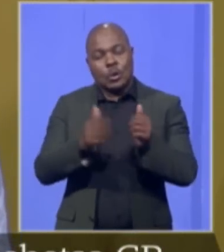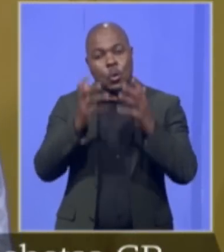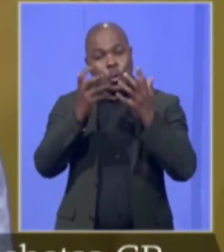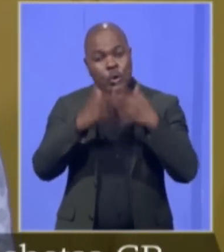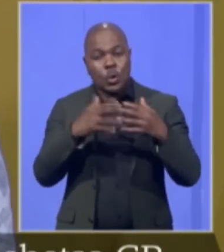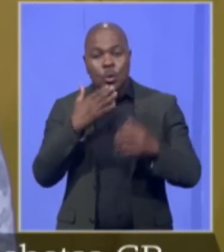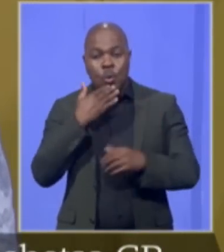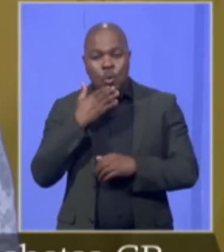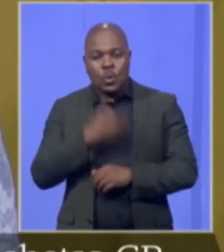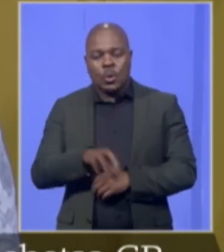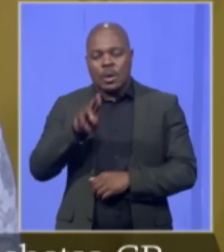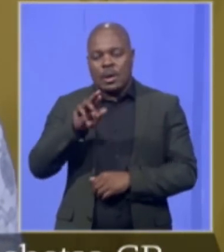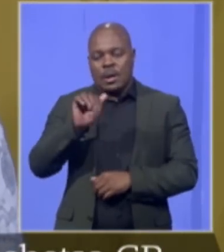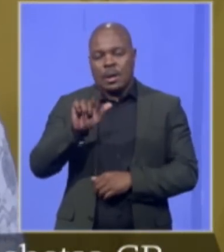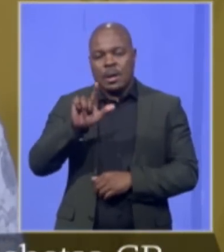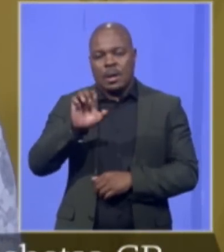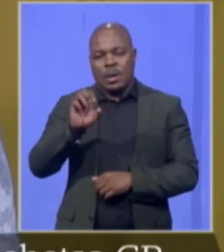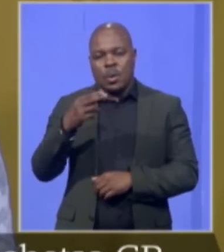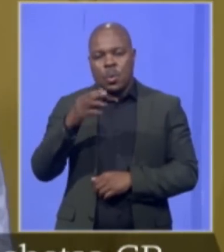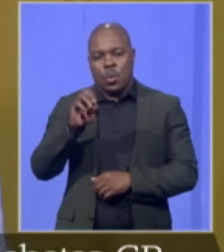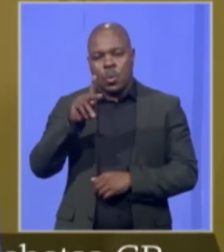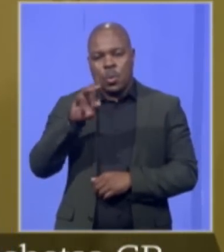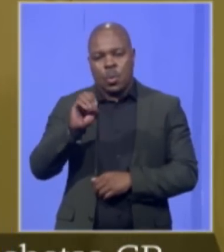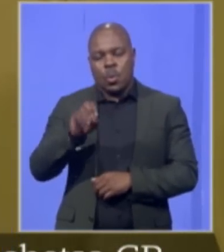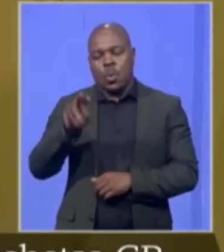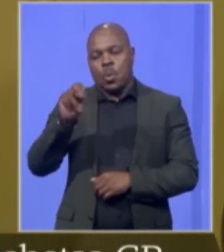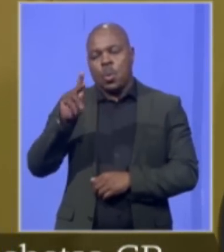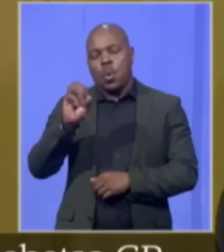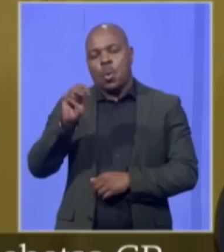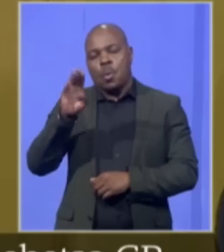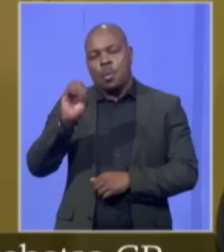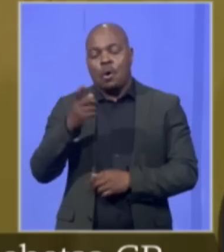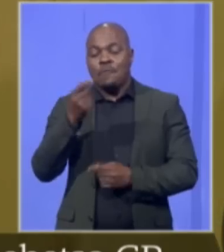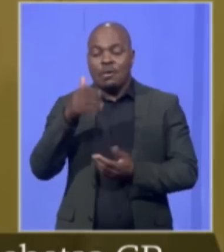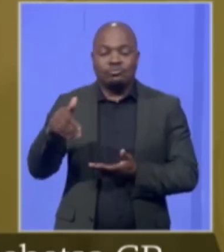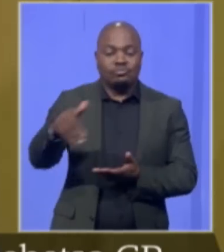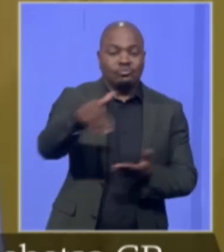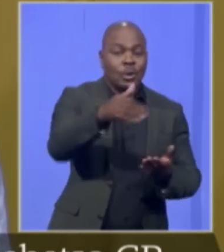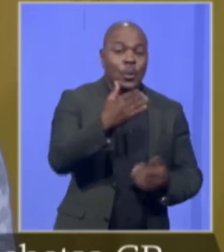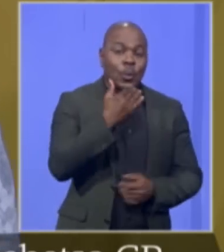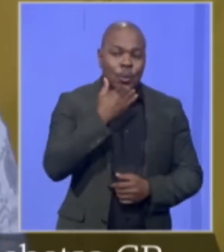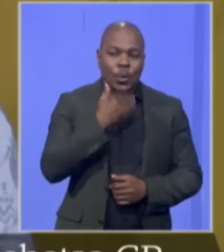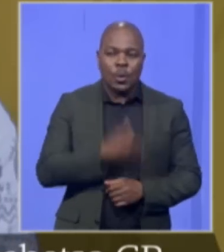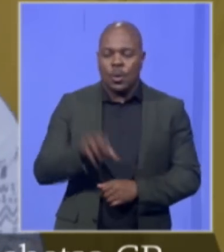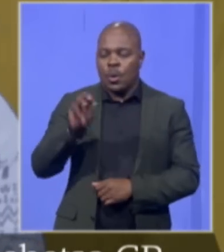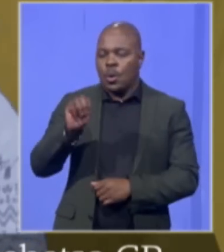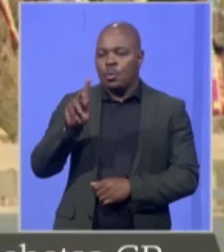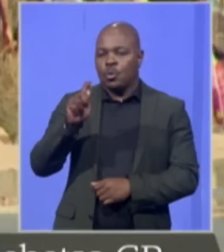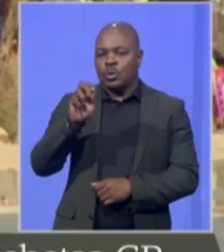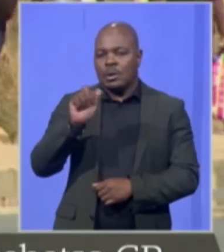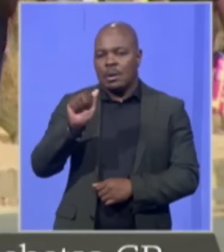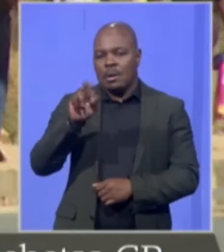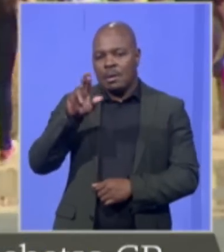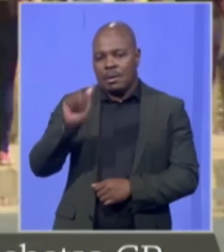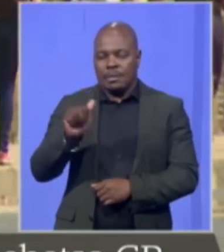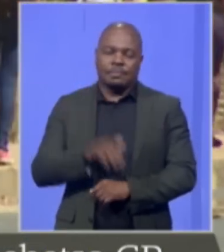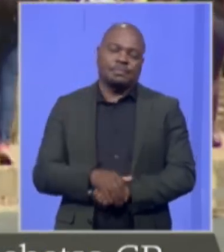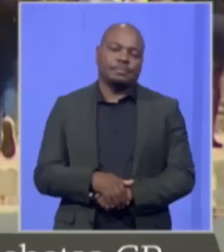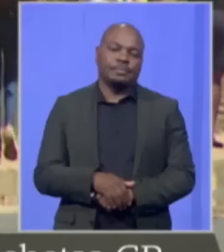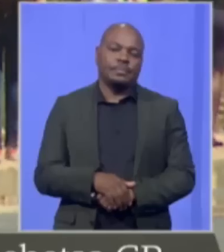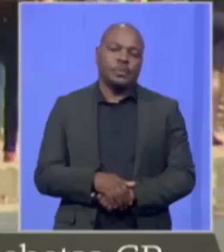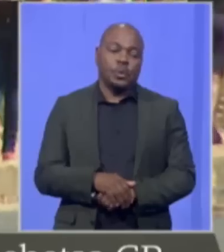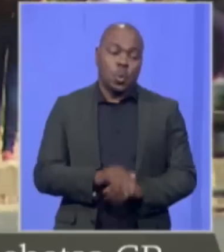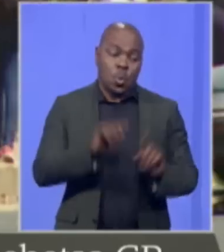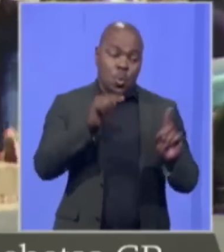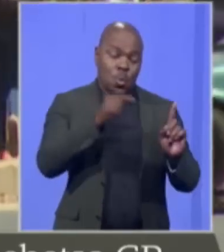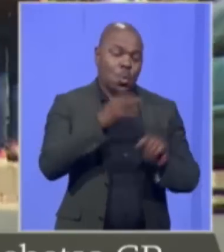Rale Hukonkomo, and provincial fundraiser Tasnim Mutara. Mbalula o boetse o re